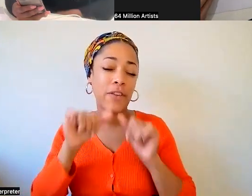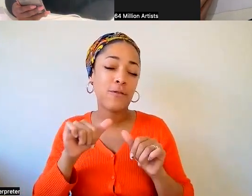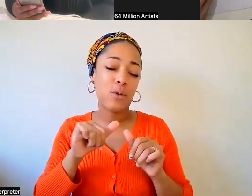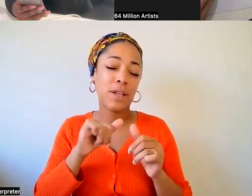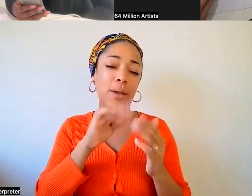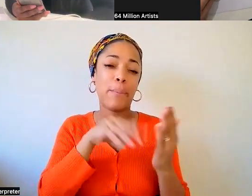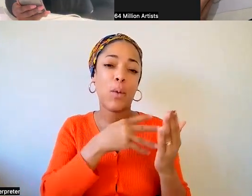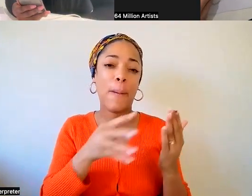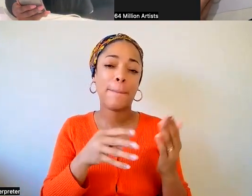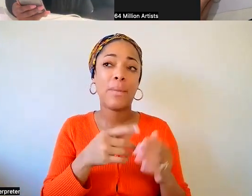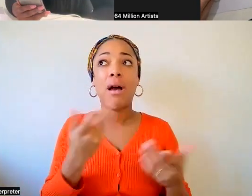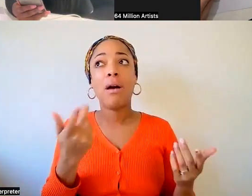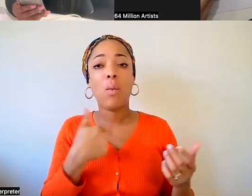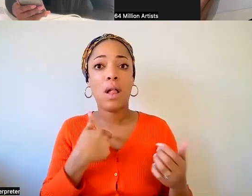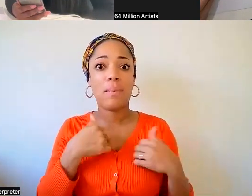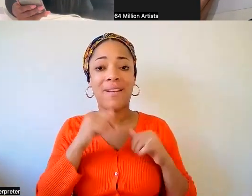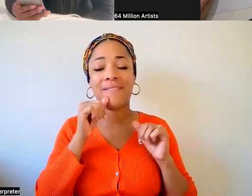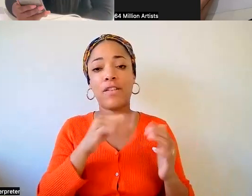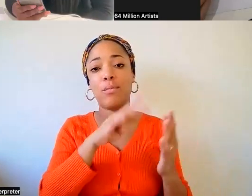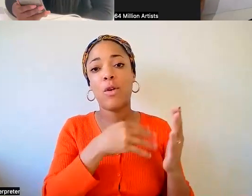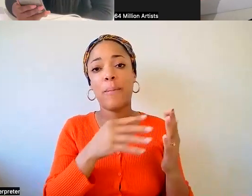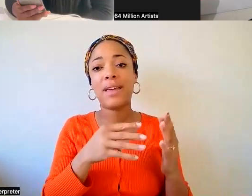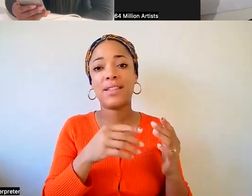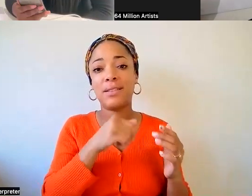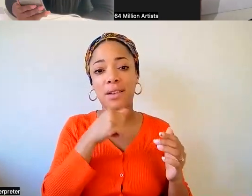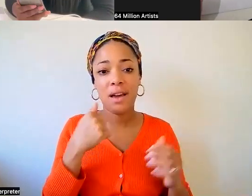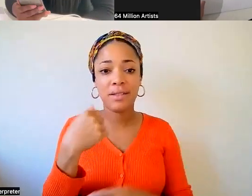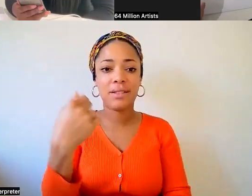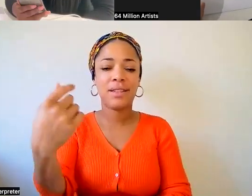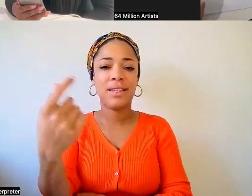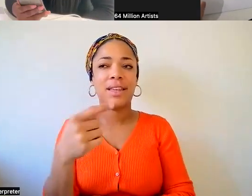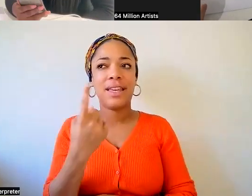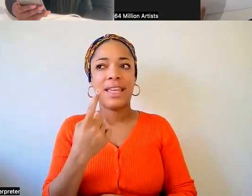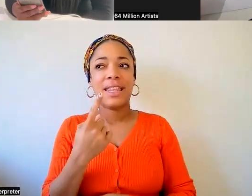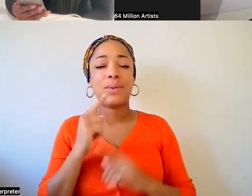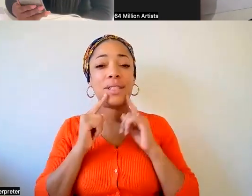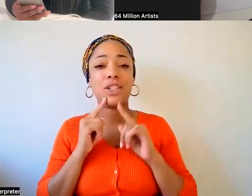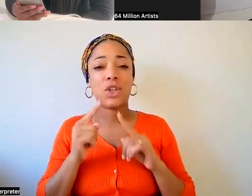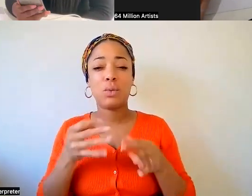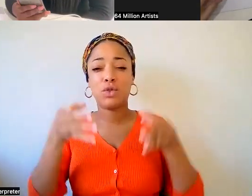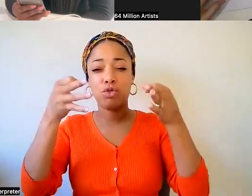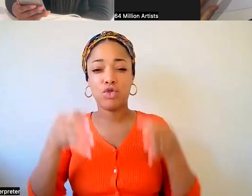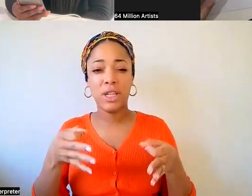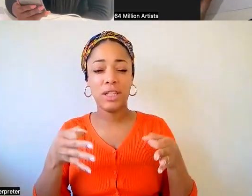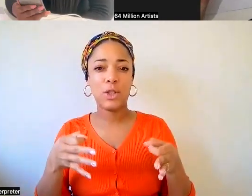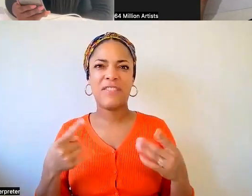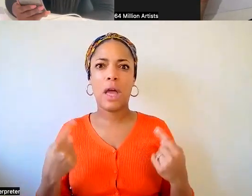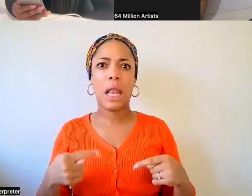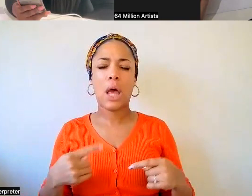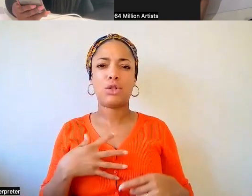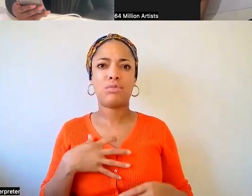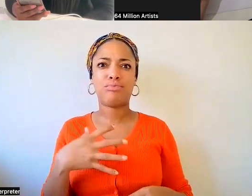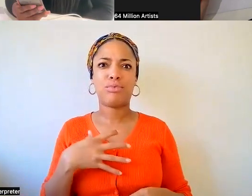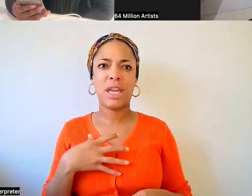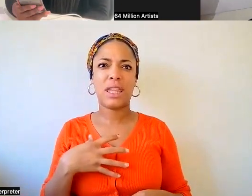goes, we had a teacher who was so strict, you weren't allowed to breathe in her lesson. She used to stand out the front and say,